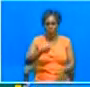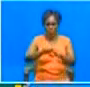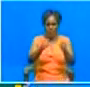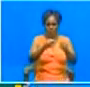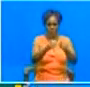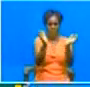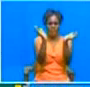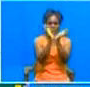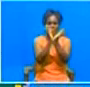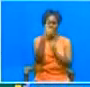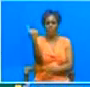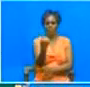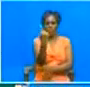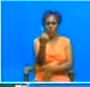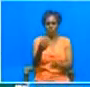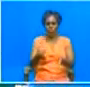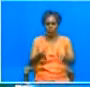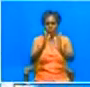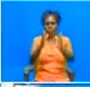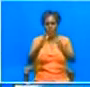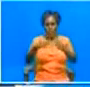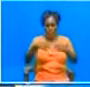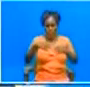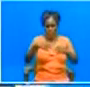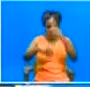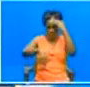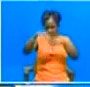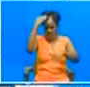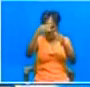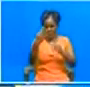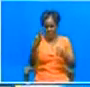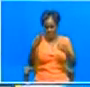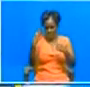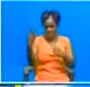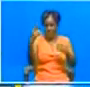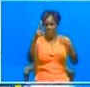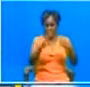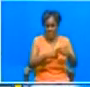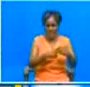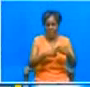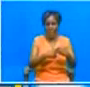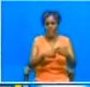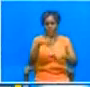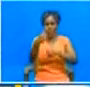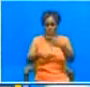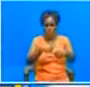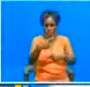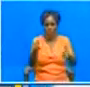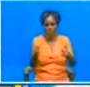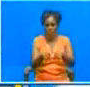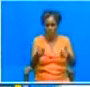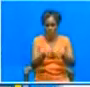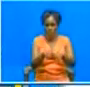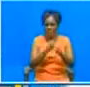region's only stadium so as to pave way for university. Construction of what will be a 37,000-seater facility is ongoing, but uncertainty